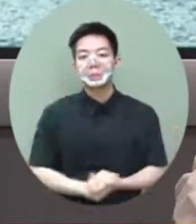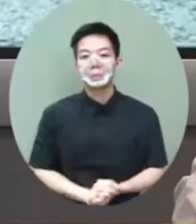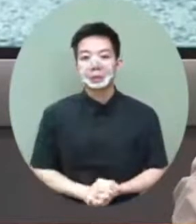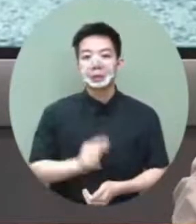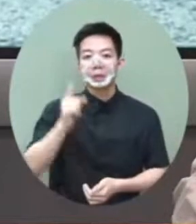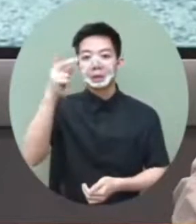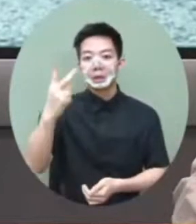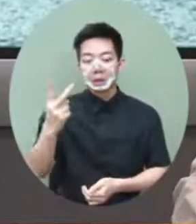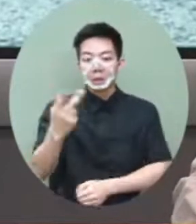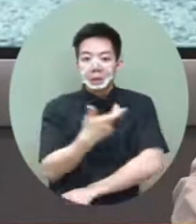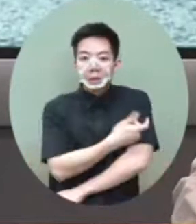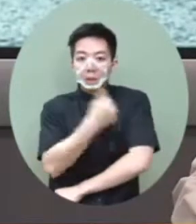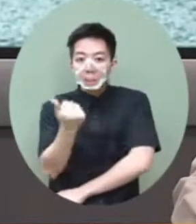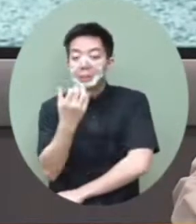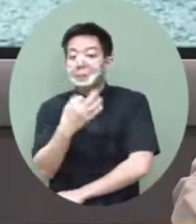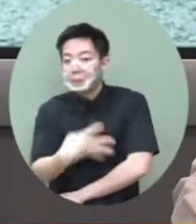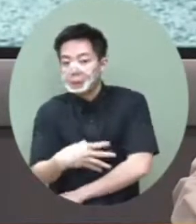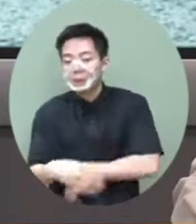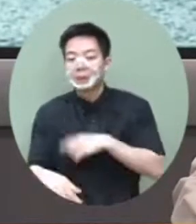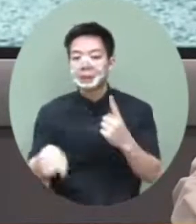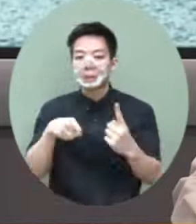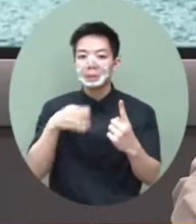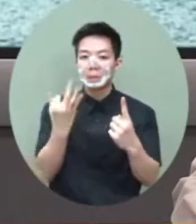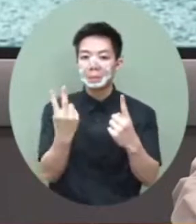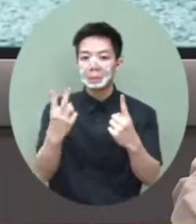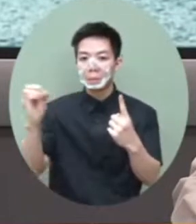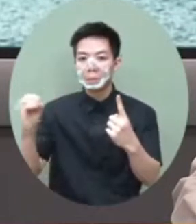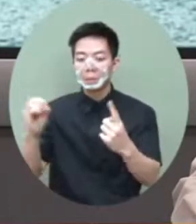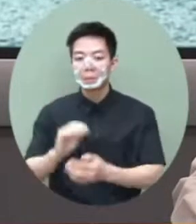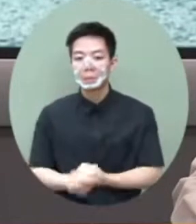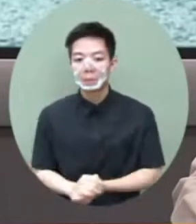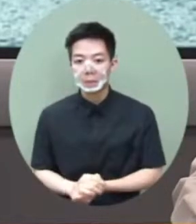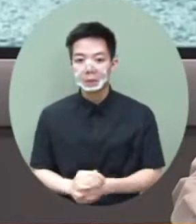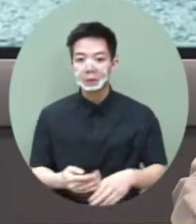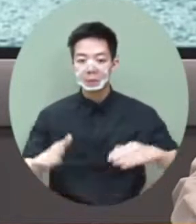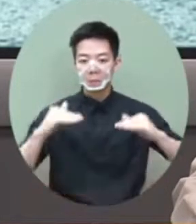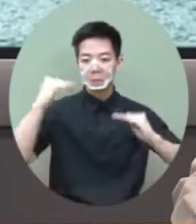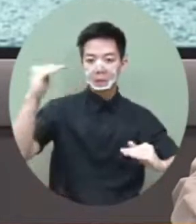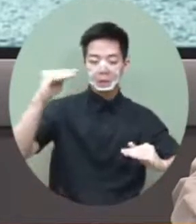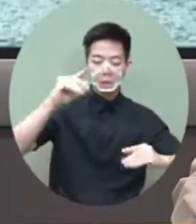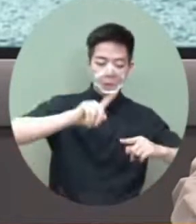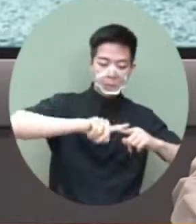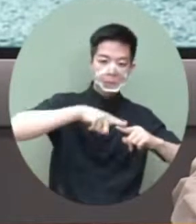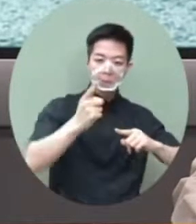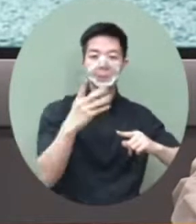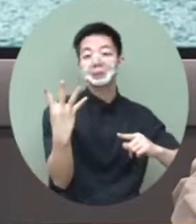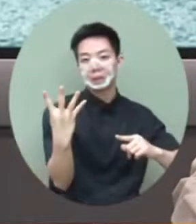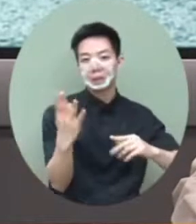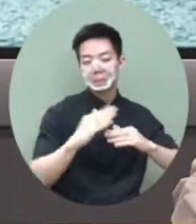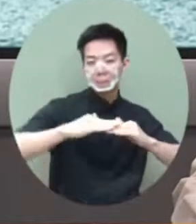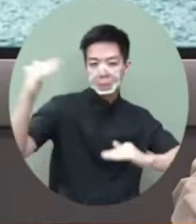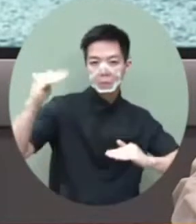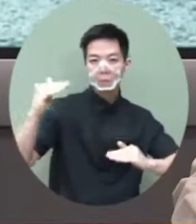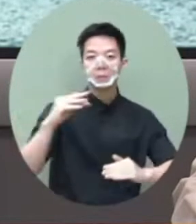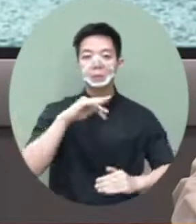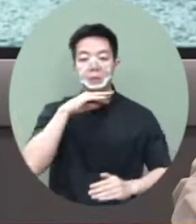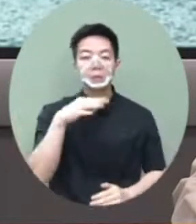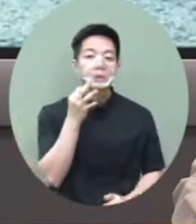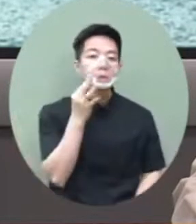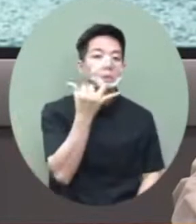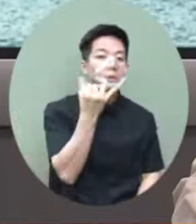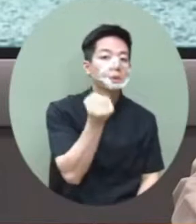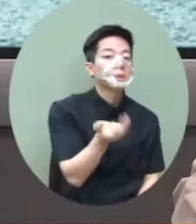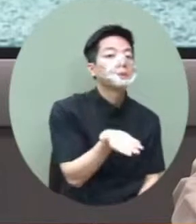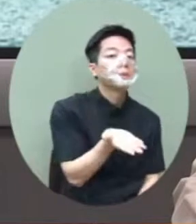0.09%. And those that have received less than two doses, 1.32%. There's a difference of over